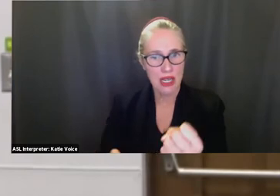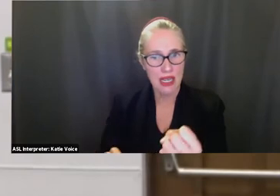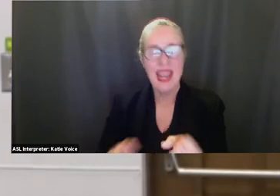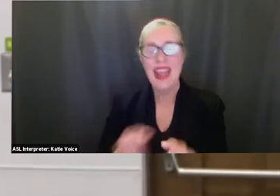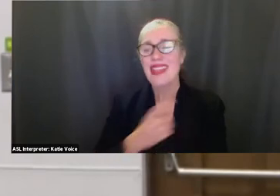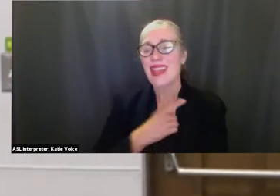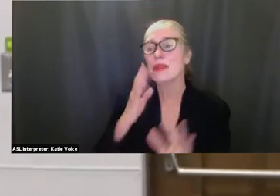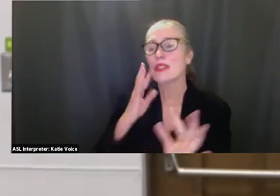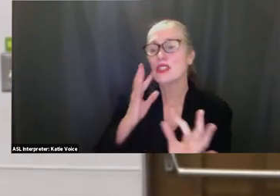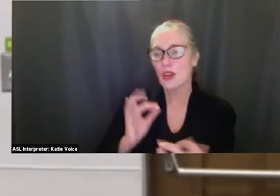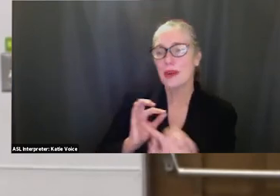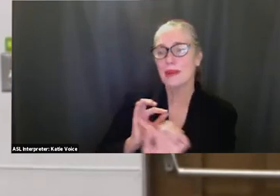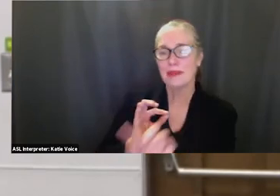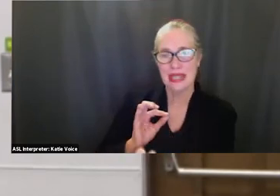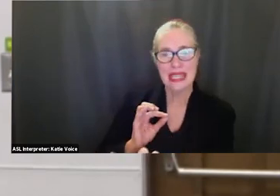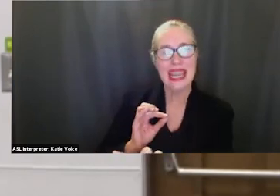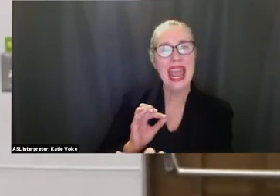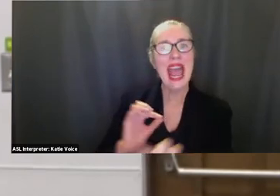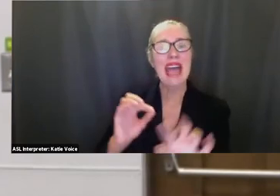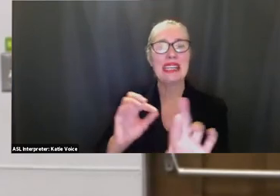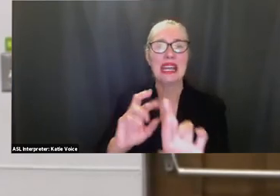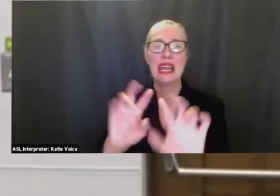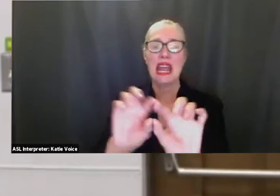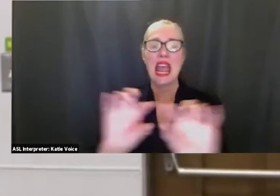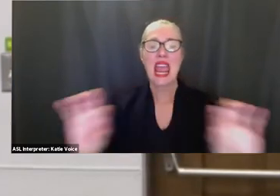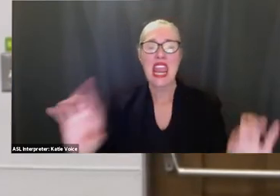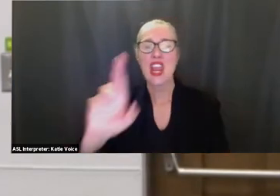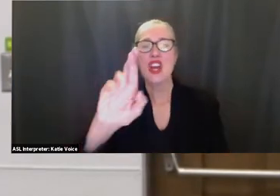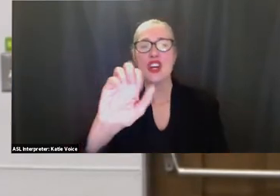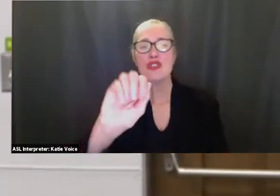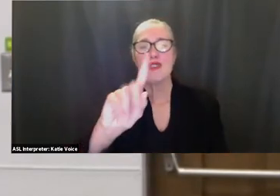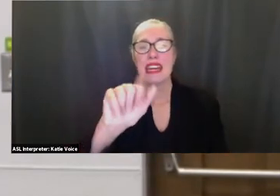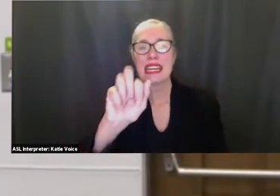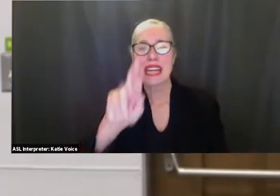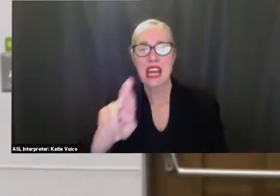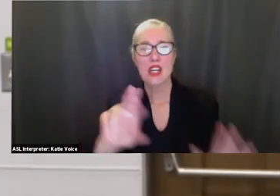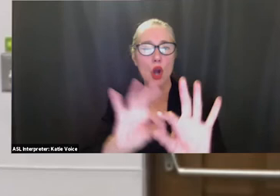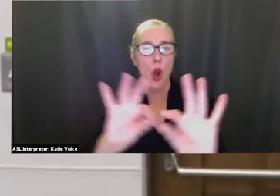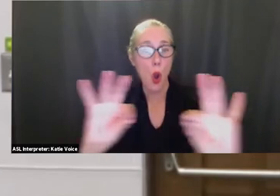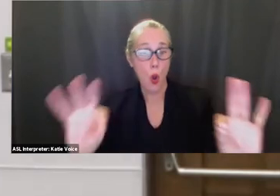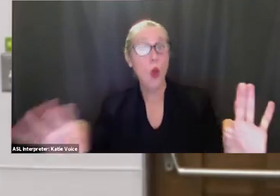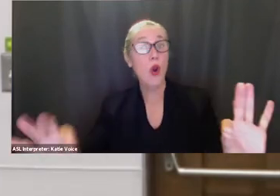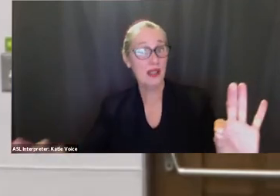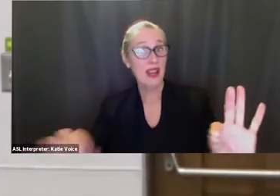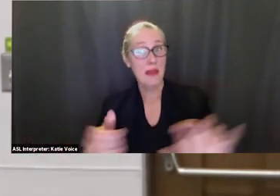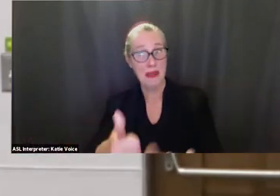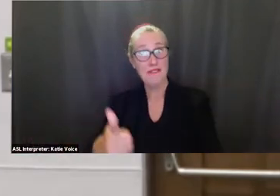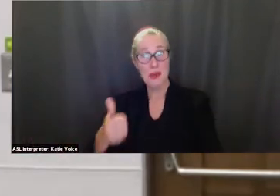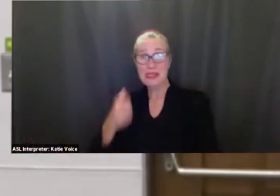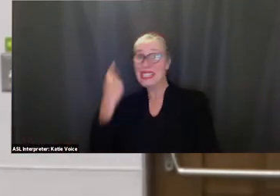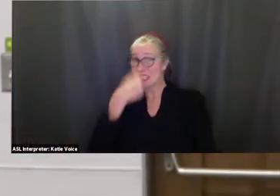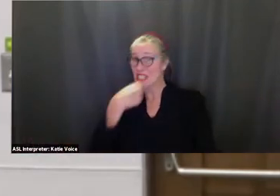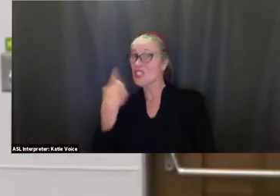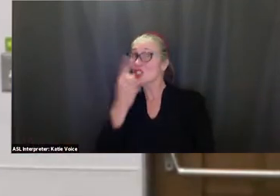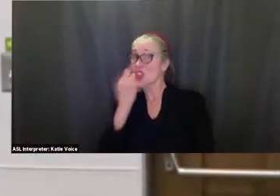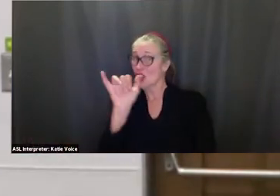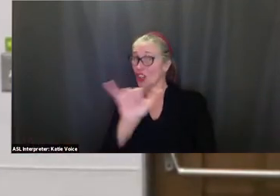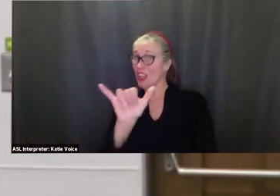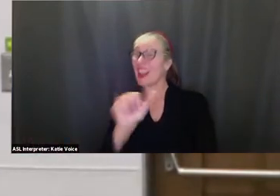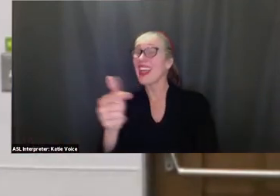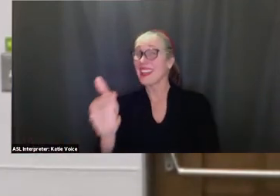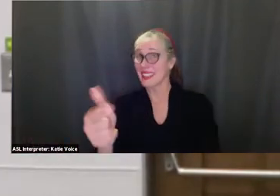that in fact he was holding a radiator hose that did look from a distance a lot like a gun